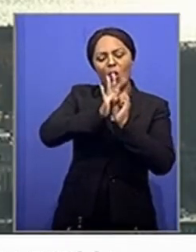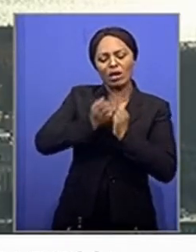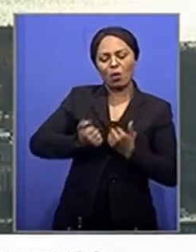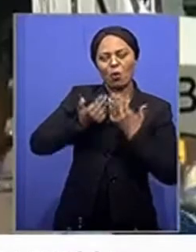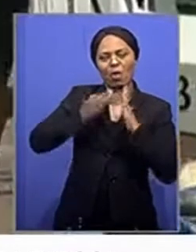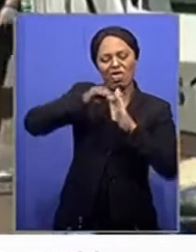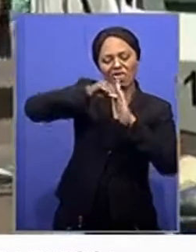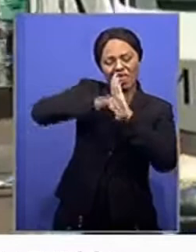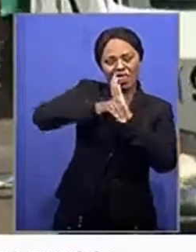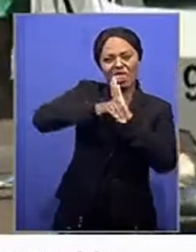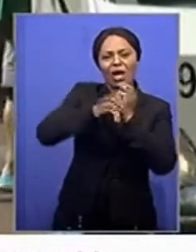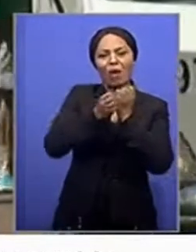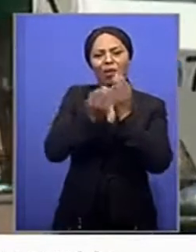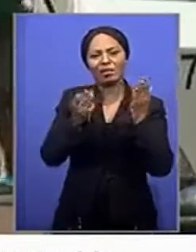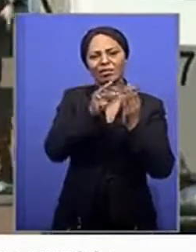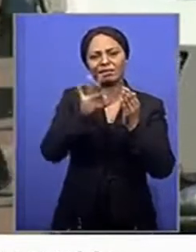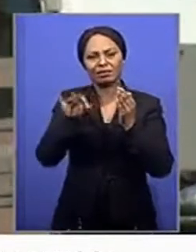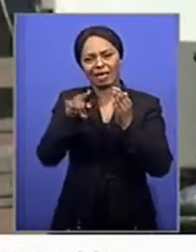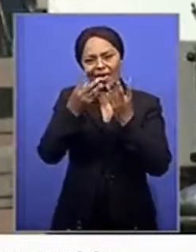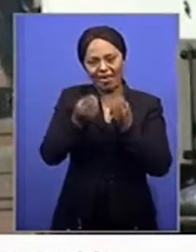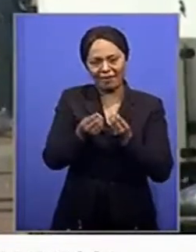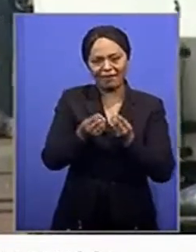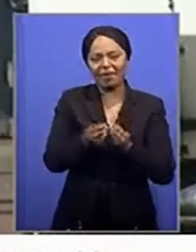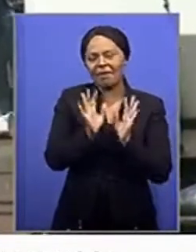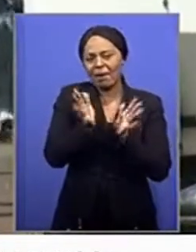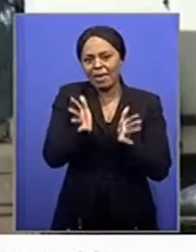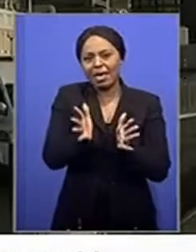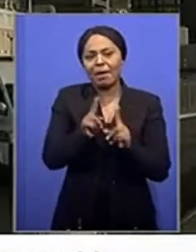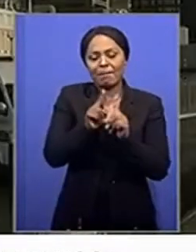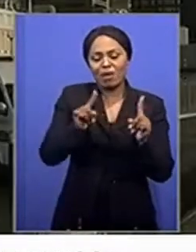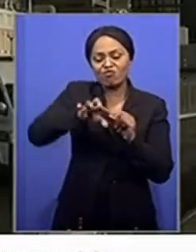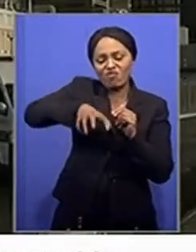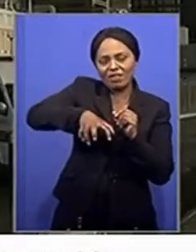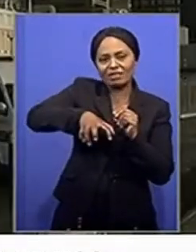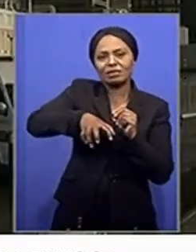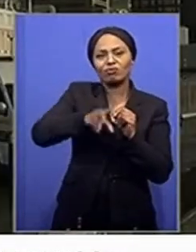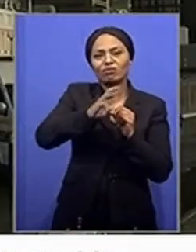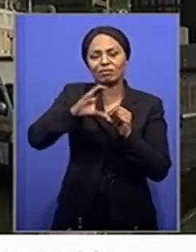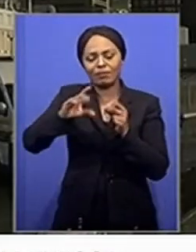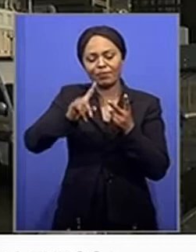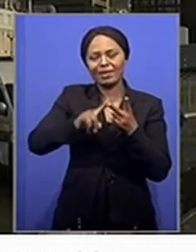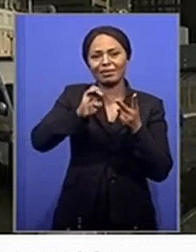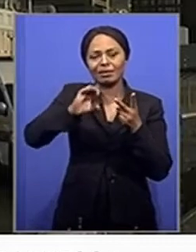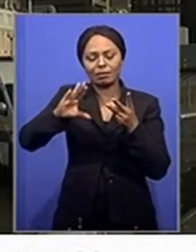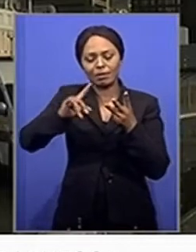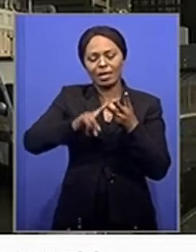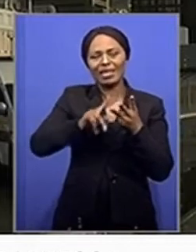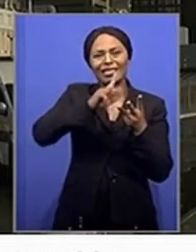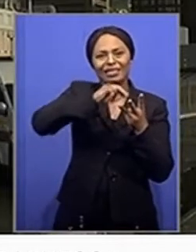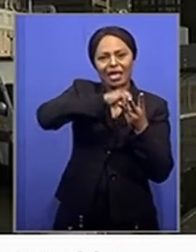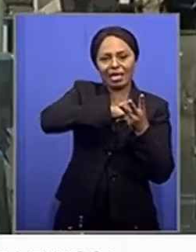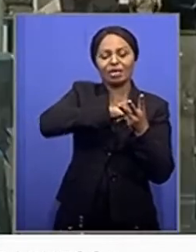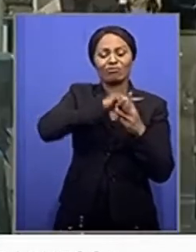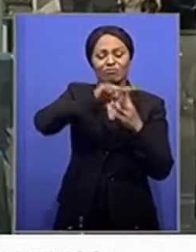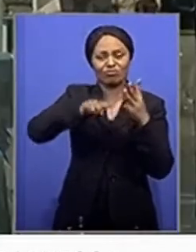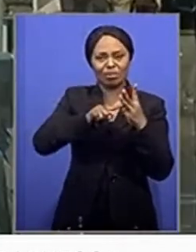go diperesentše 9,3. Le ge province ya Kapa Bodikela, Kapa Bohlabela le KwaZulu-Natal di santše di na le kelo